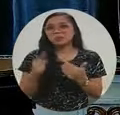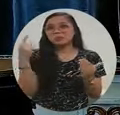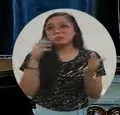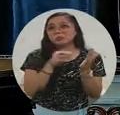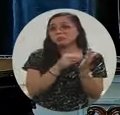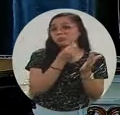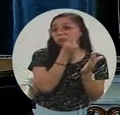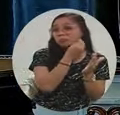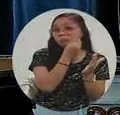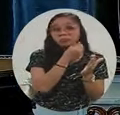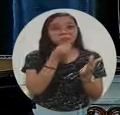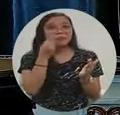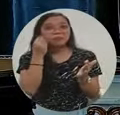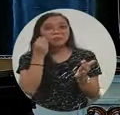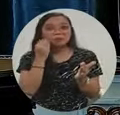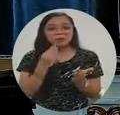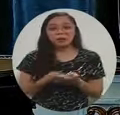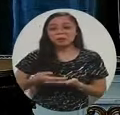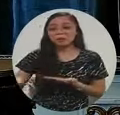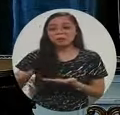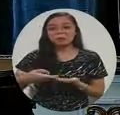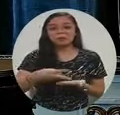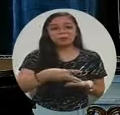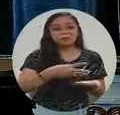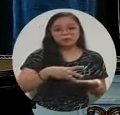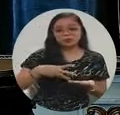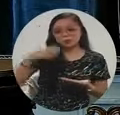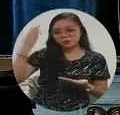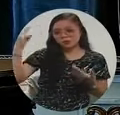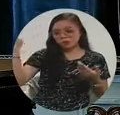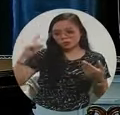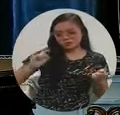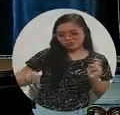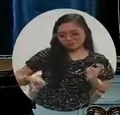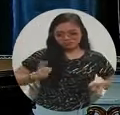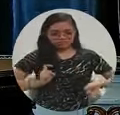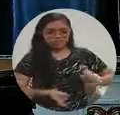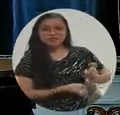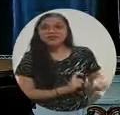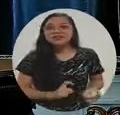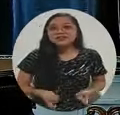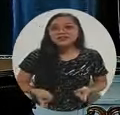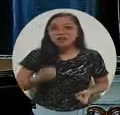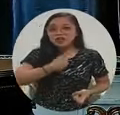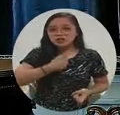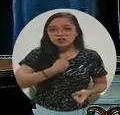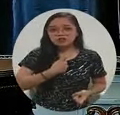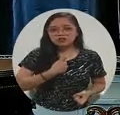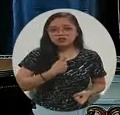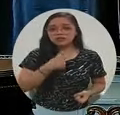Pastor, why is it that I will not think about myself? Because God is thinking about you already.